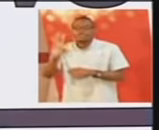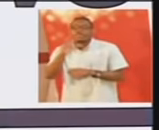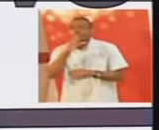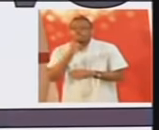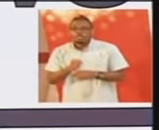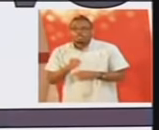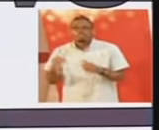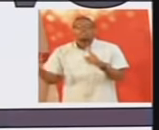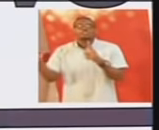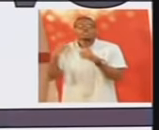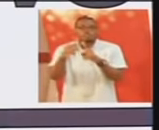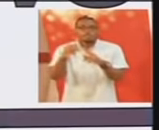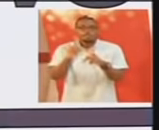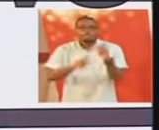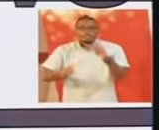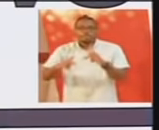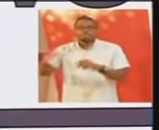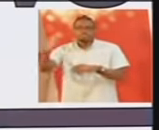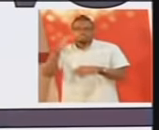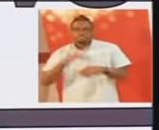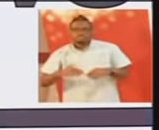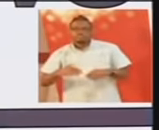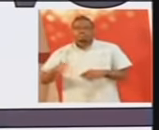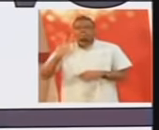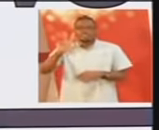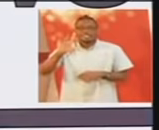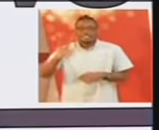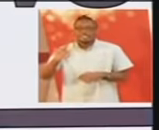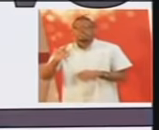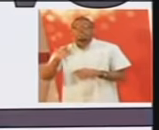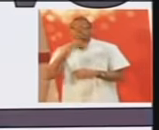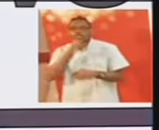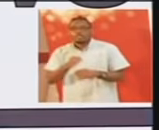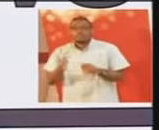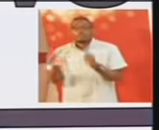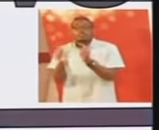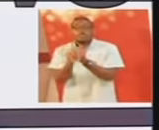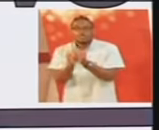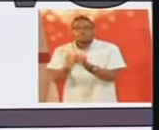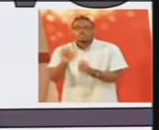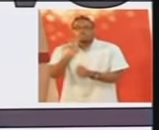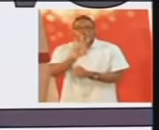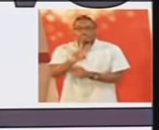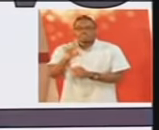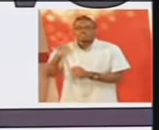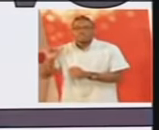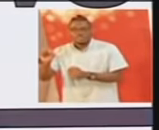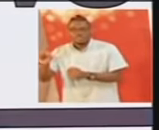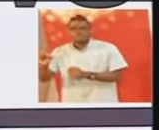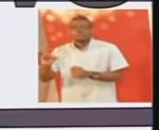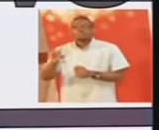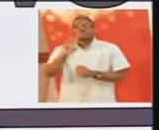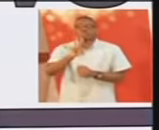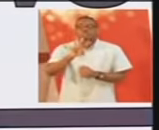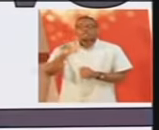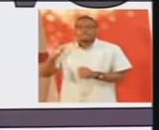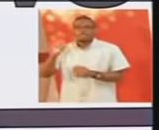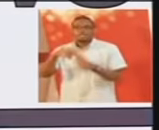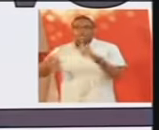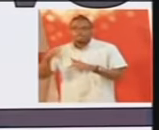persons who are 38 years old, with 20 to 29-year-old persons making up the majority of the